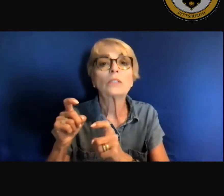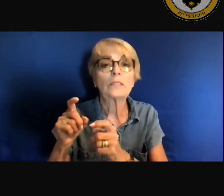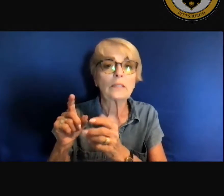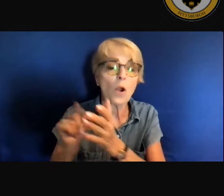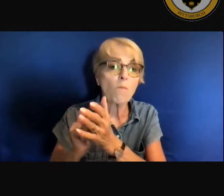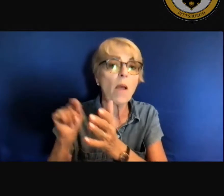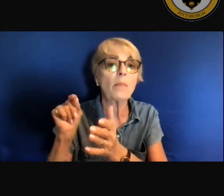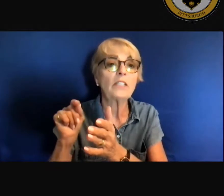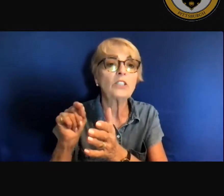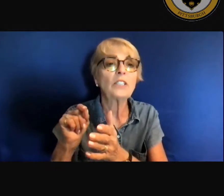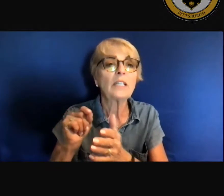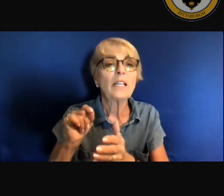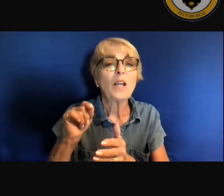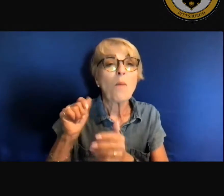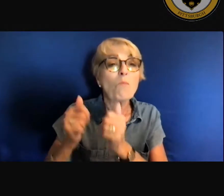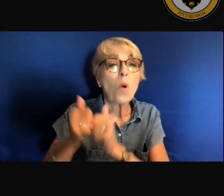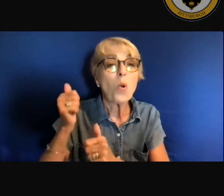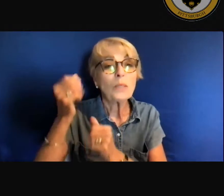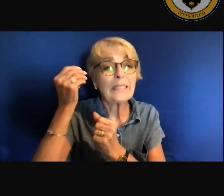of the information